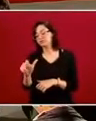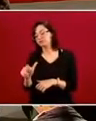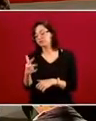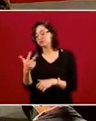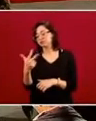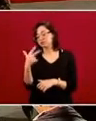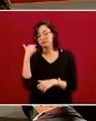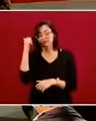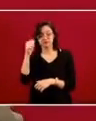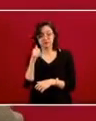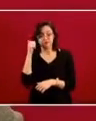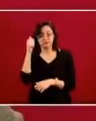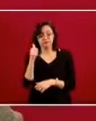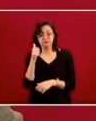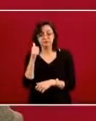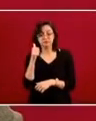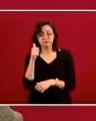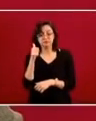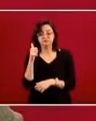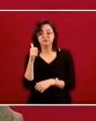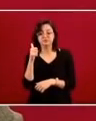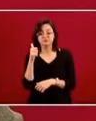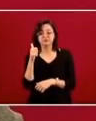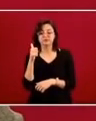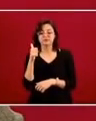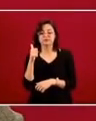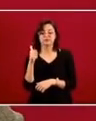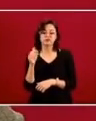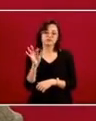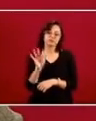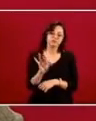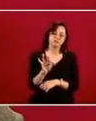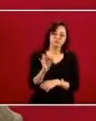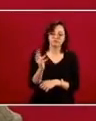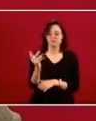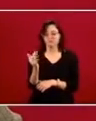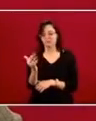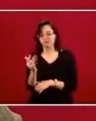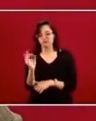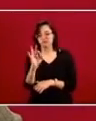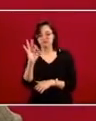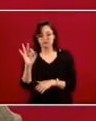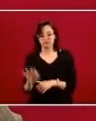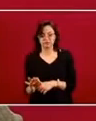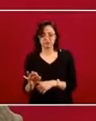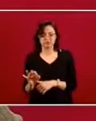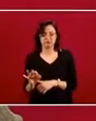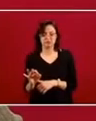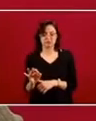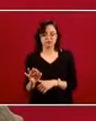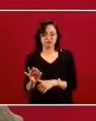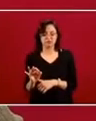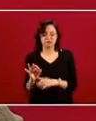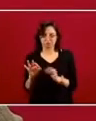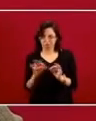And between the 10th and the 13th of April we will have hired